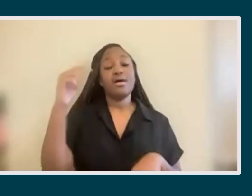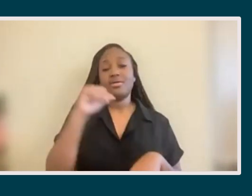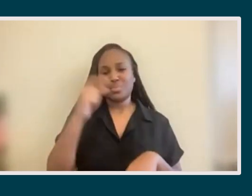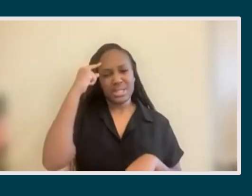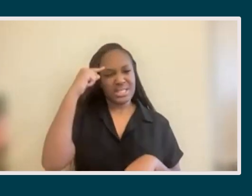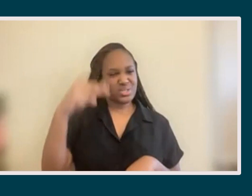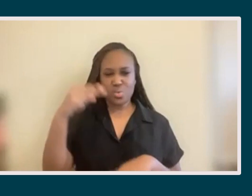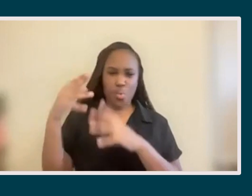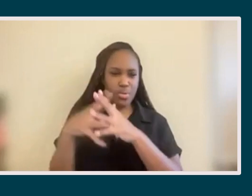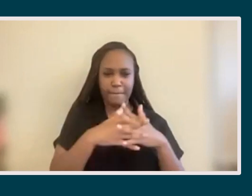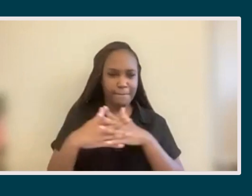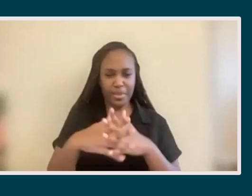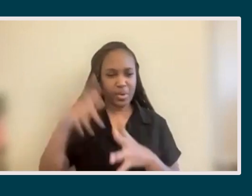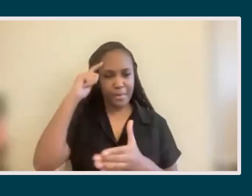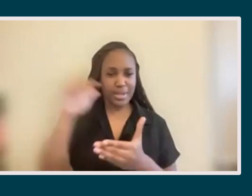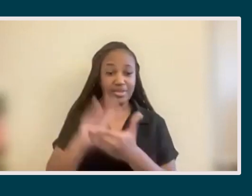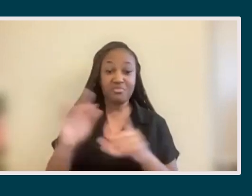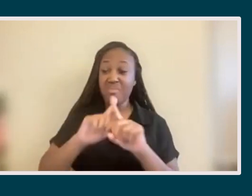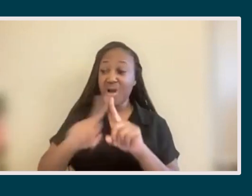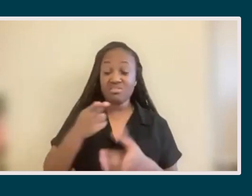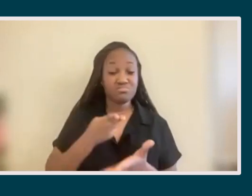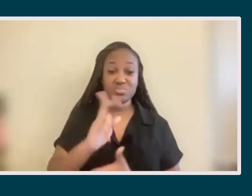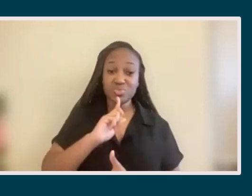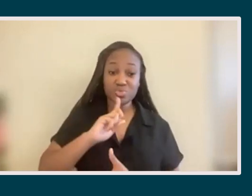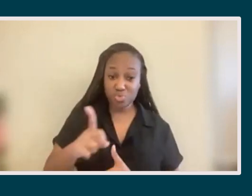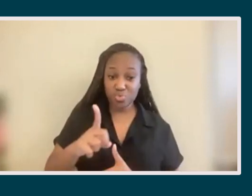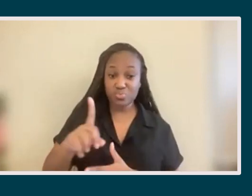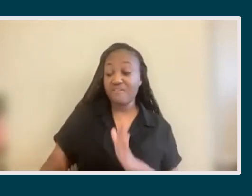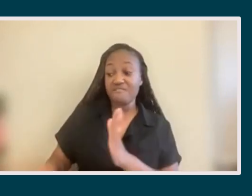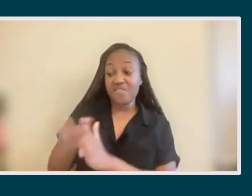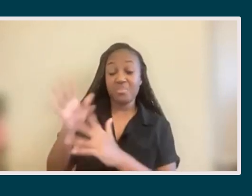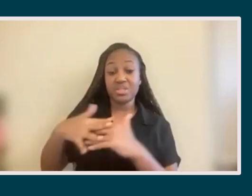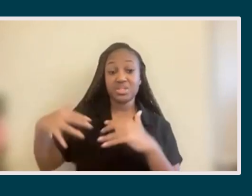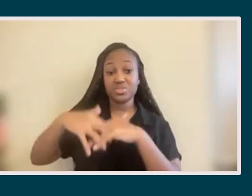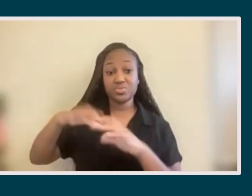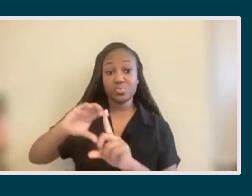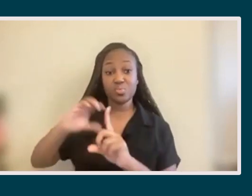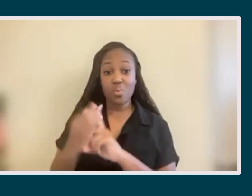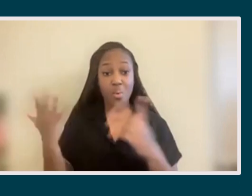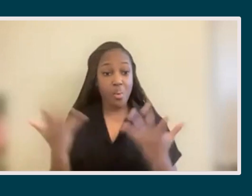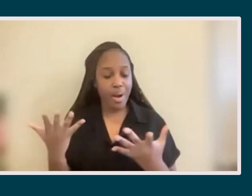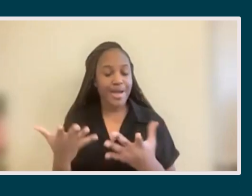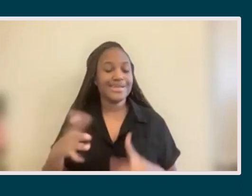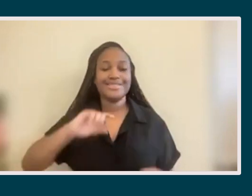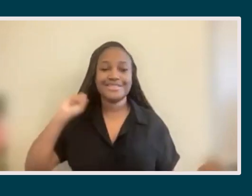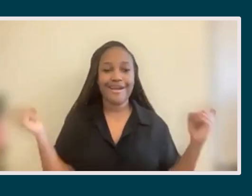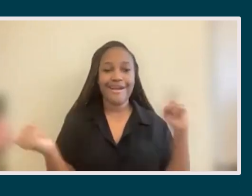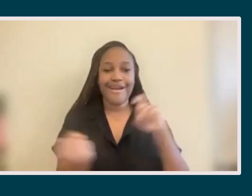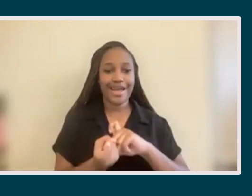is really a truth that we've received, especially from Indigenous cultures, which is that change